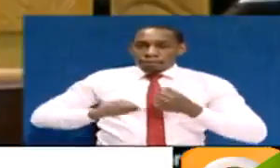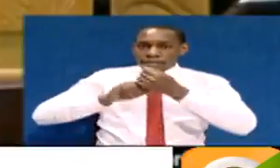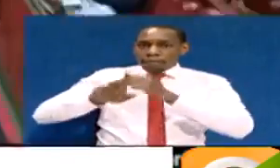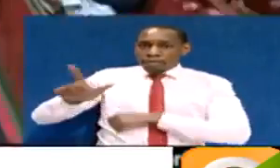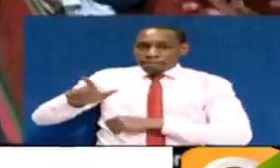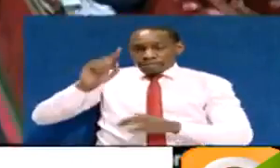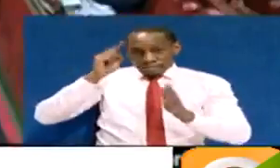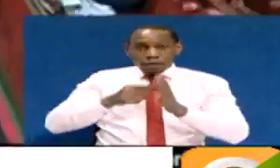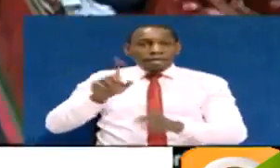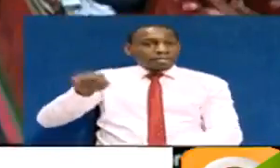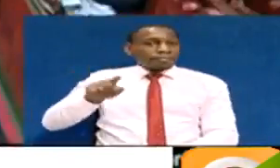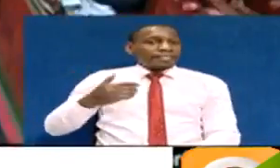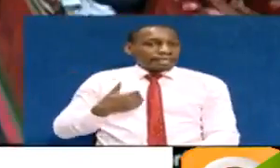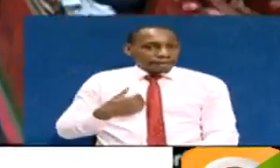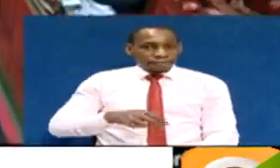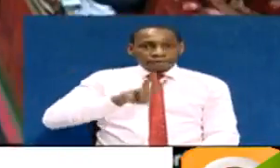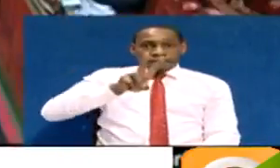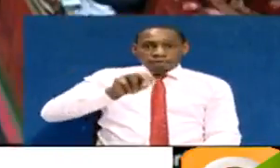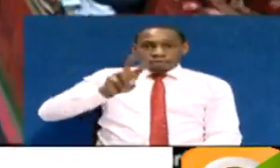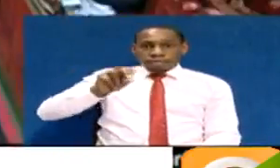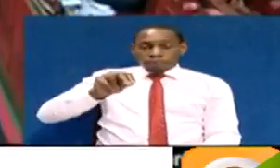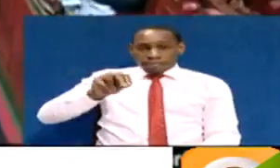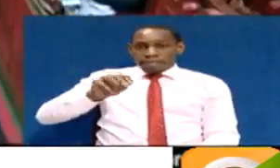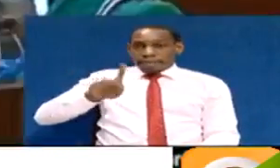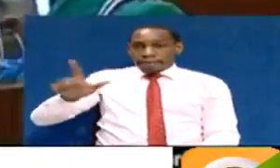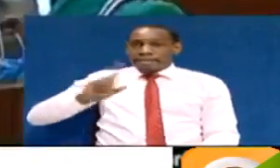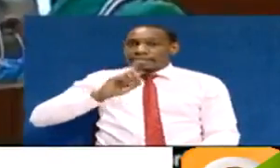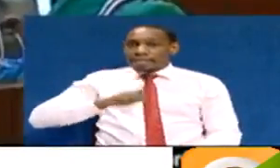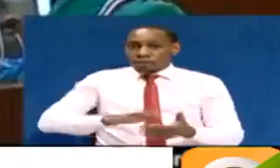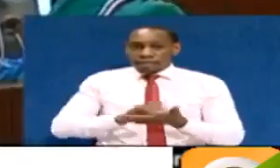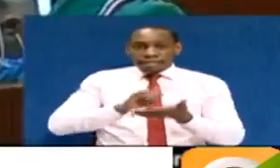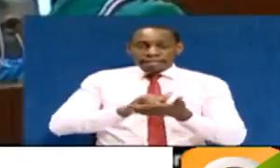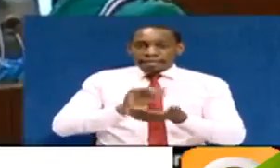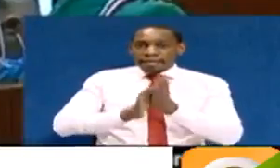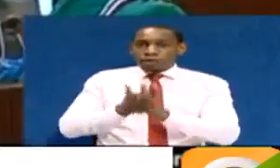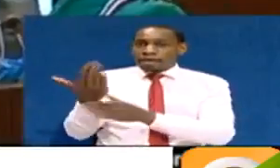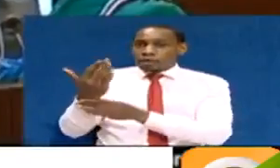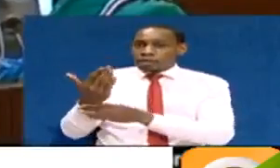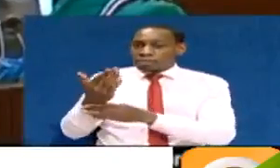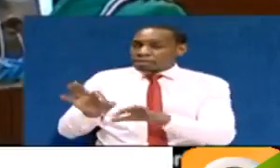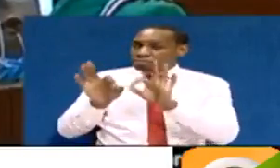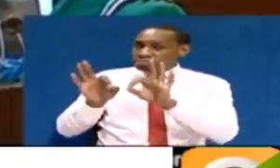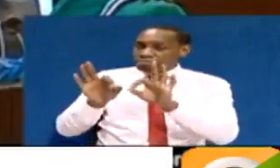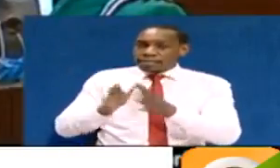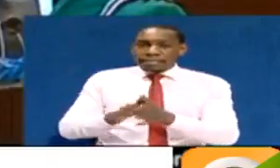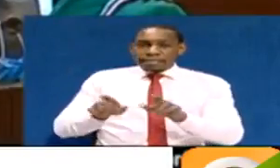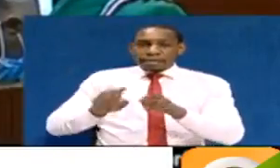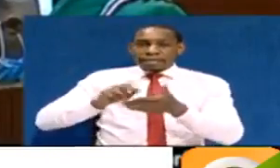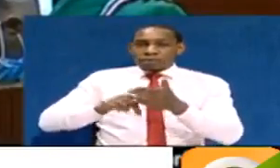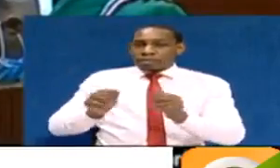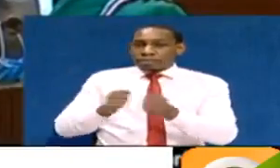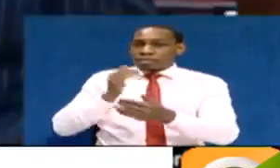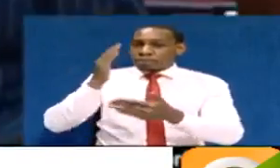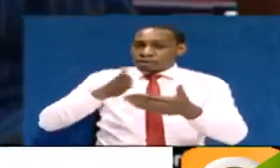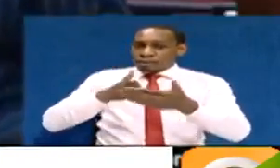bill took cognizance of the mistakes in the 2020 referendum bill, stating that no document can be perfect and that this should not derail